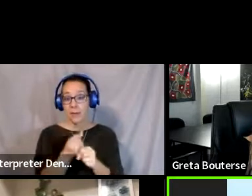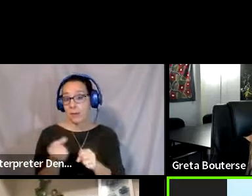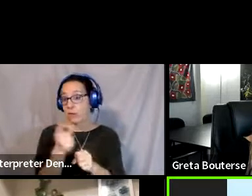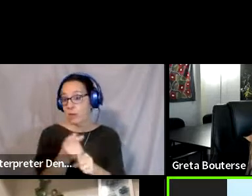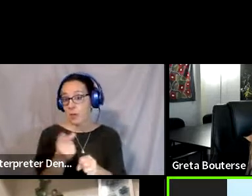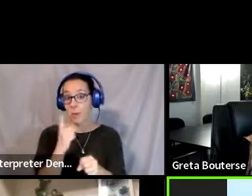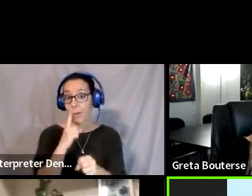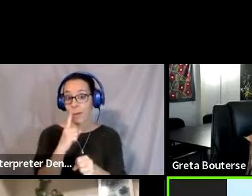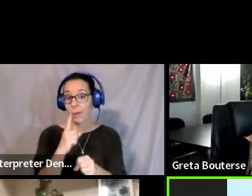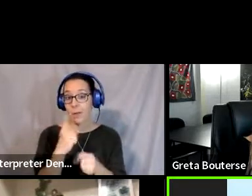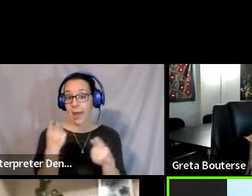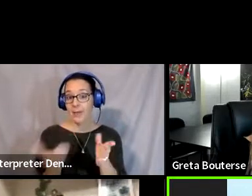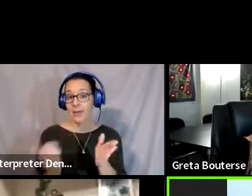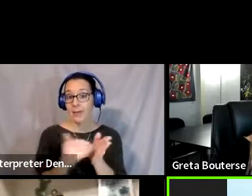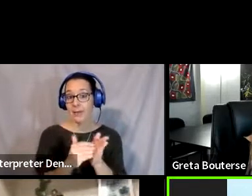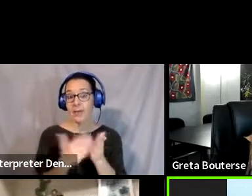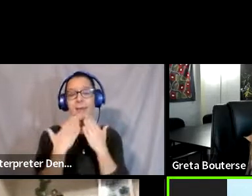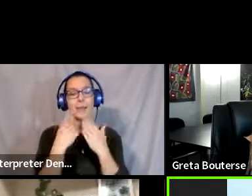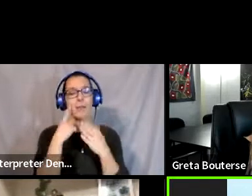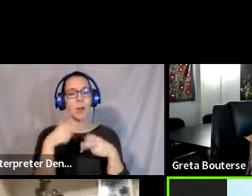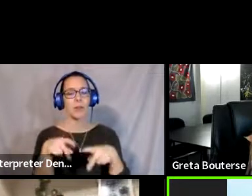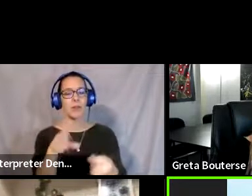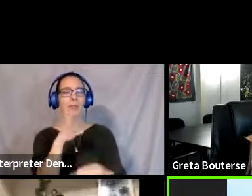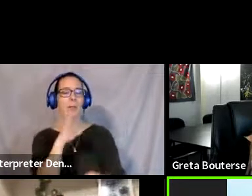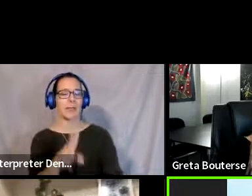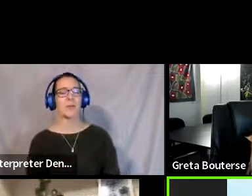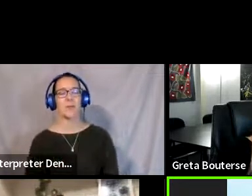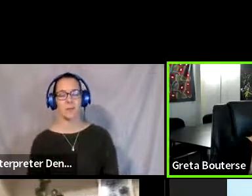look. Thank you for the chance to speak. Over.